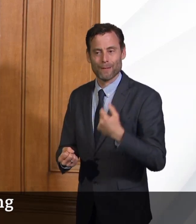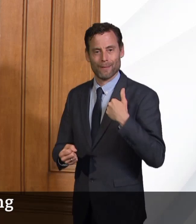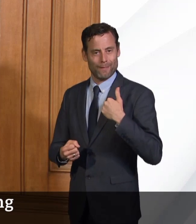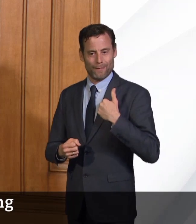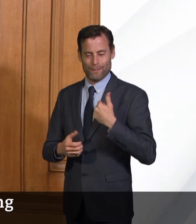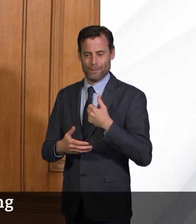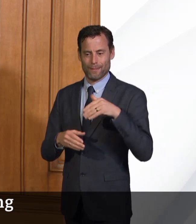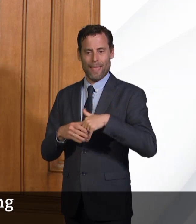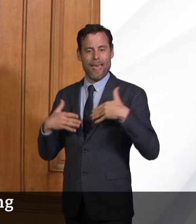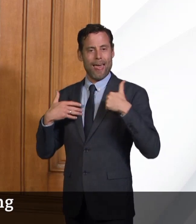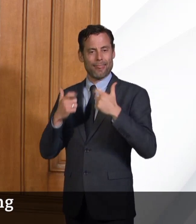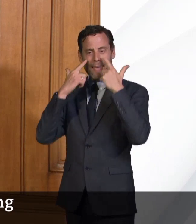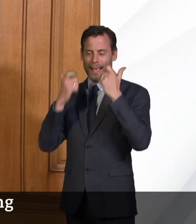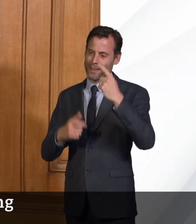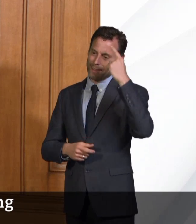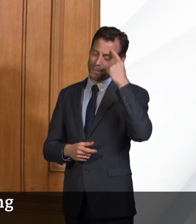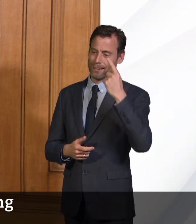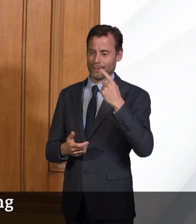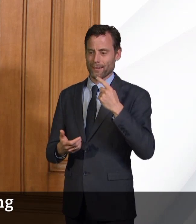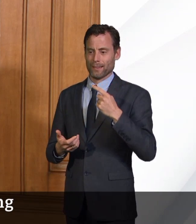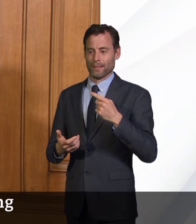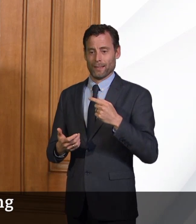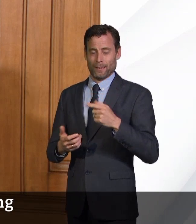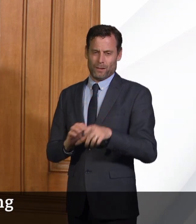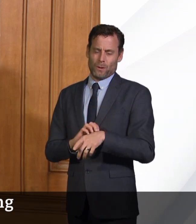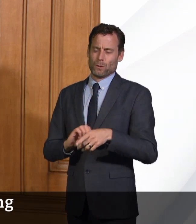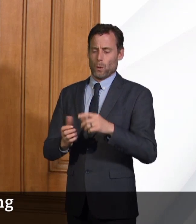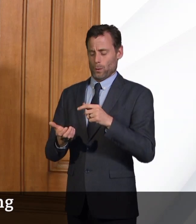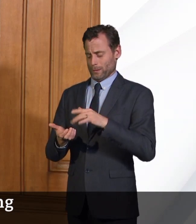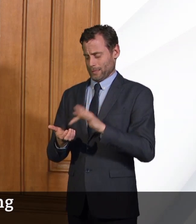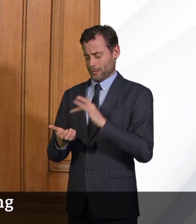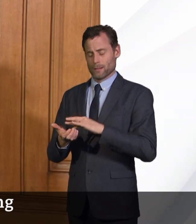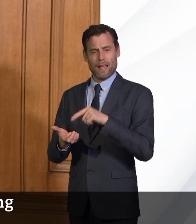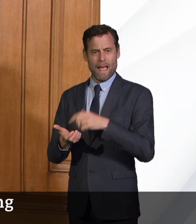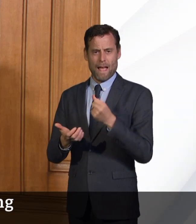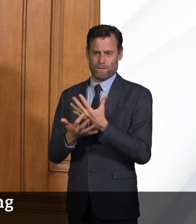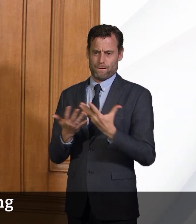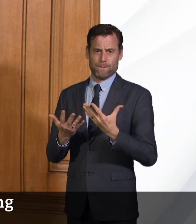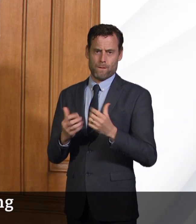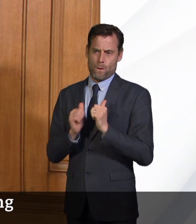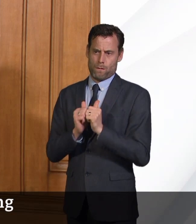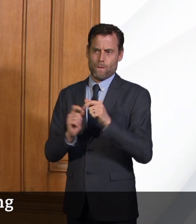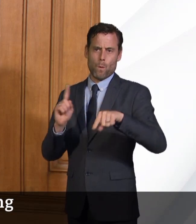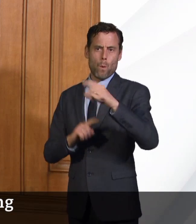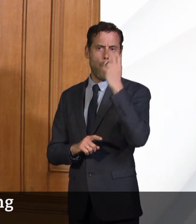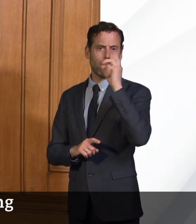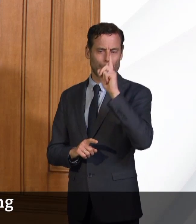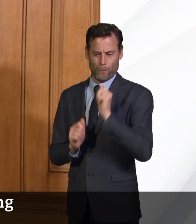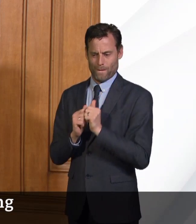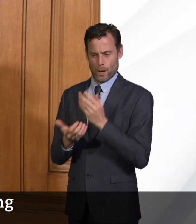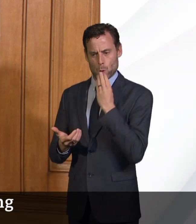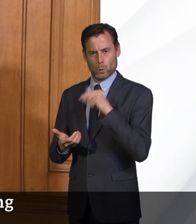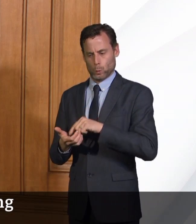healthcare not to underestimate the benefits that technology such as smartphones can bring to the older generation, and many of the